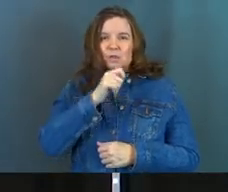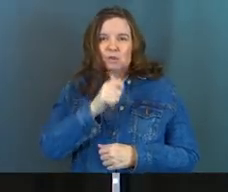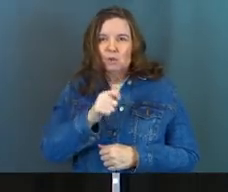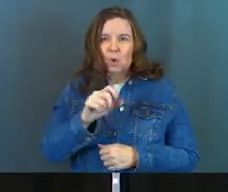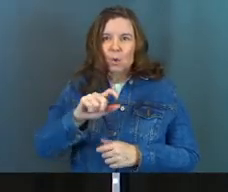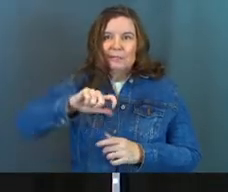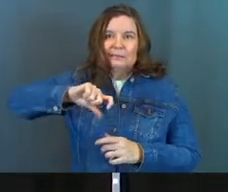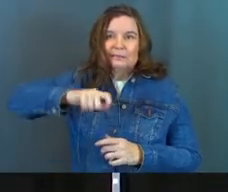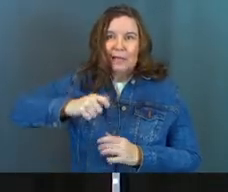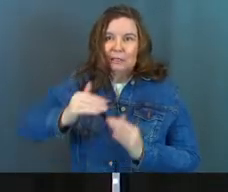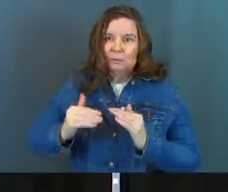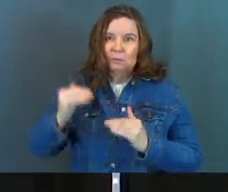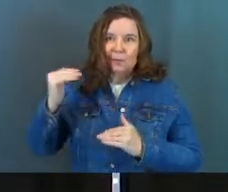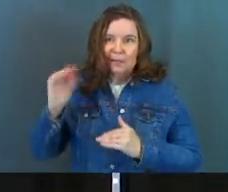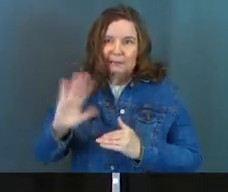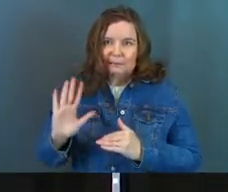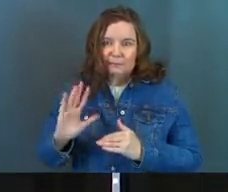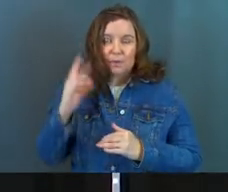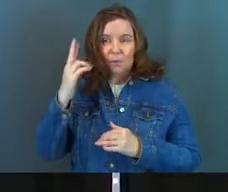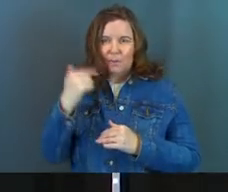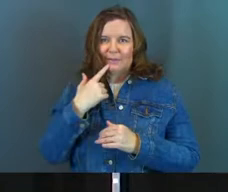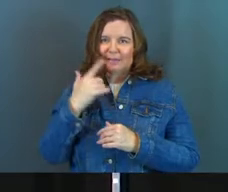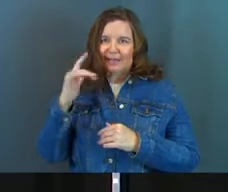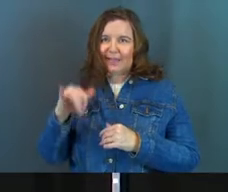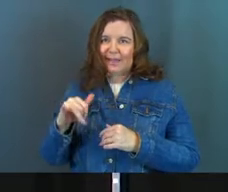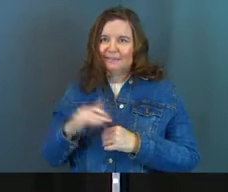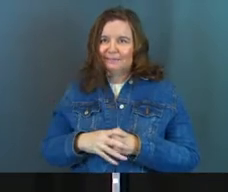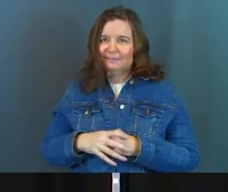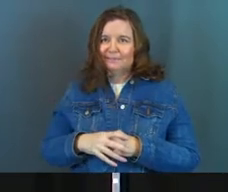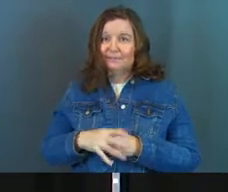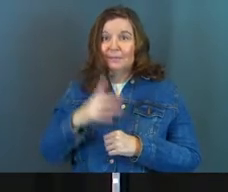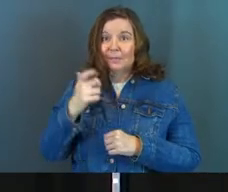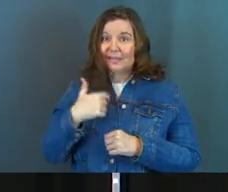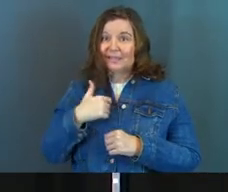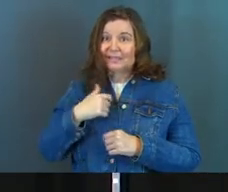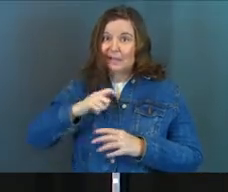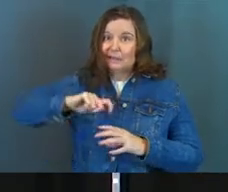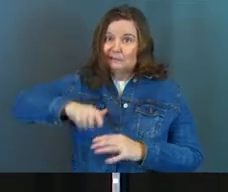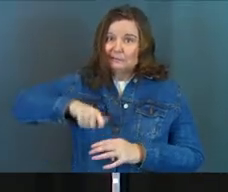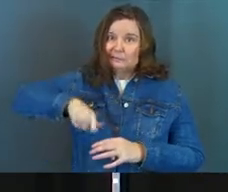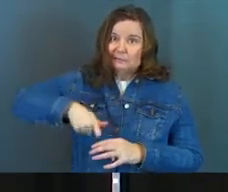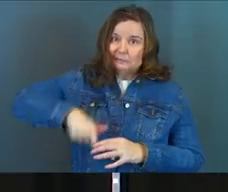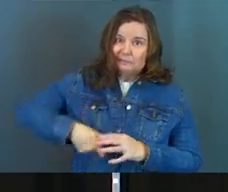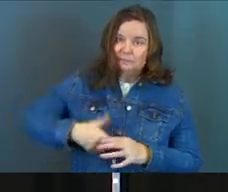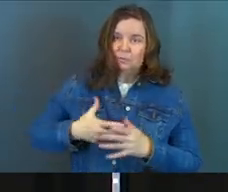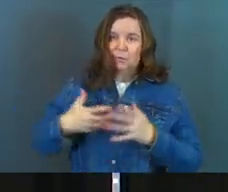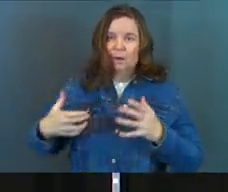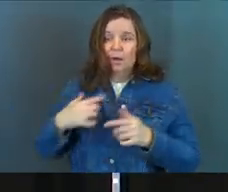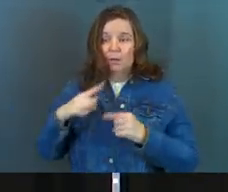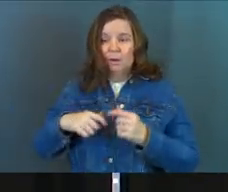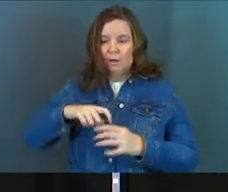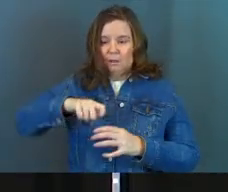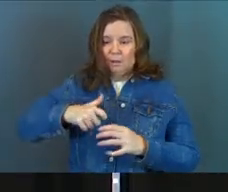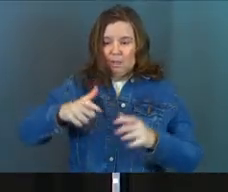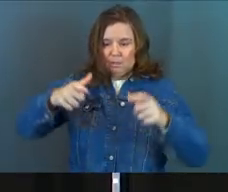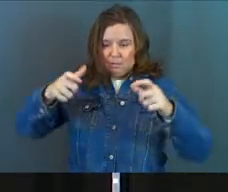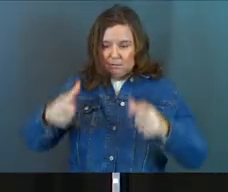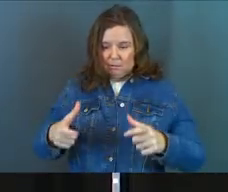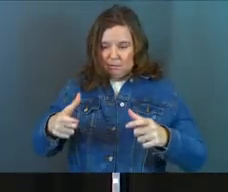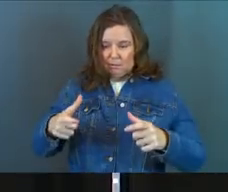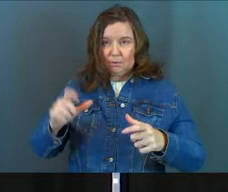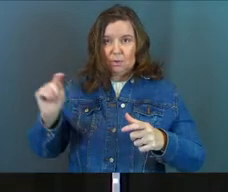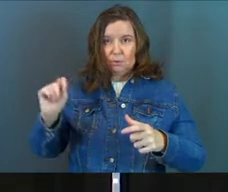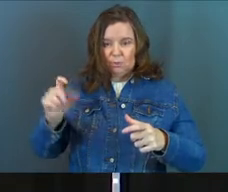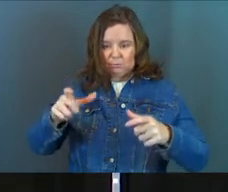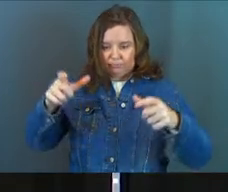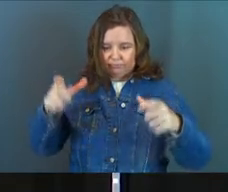don't over-tighten. Yeah. There's a reason they say that. Because I over-tightened. And when you put the stool back down